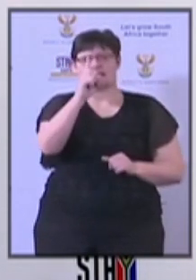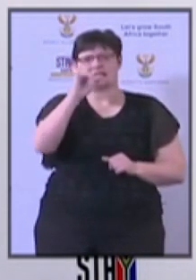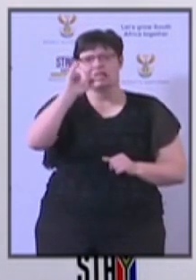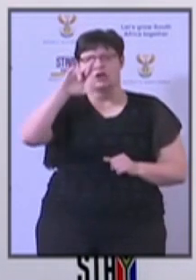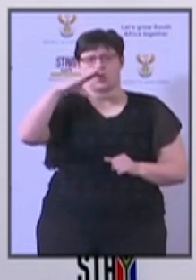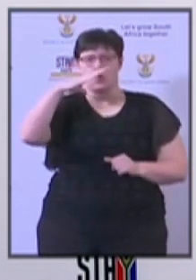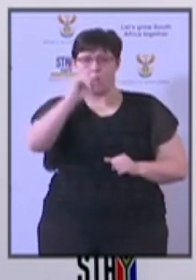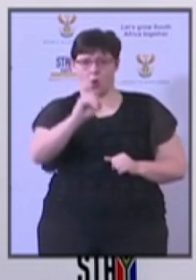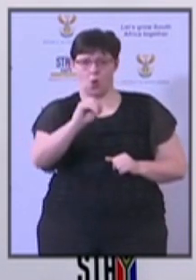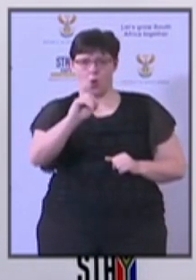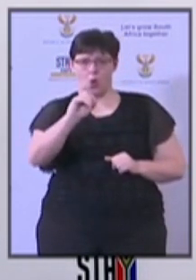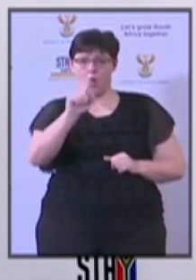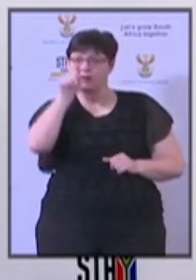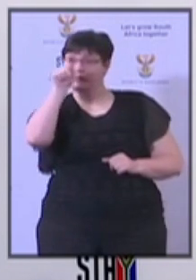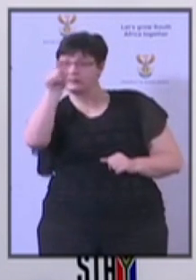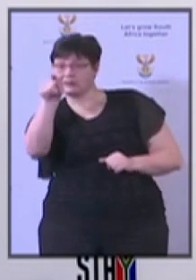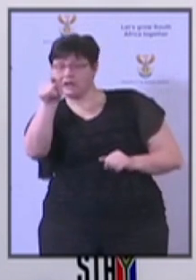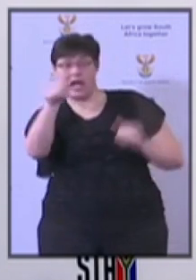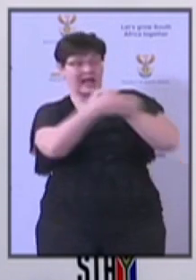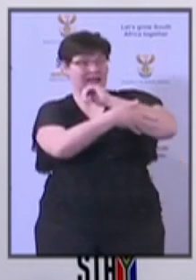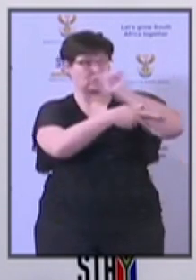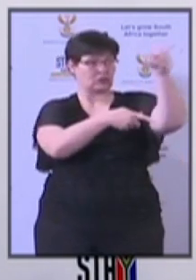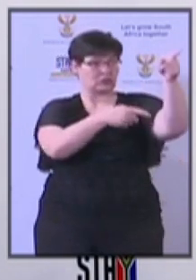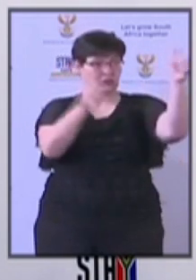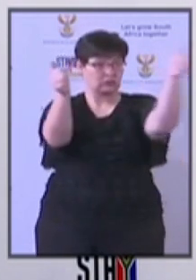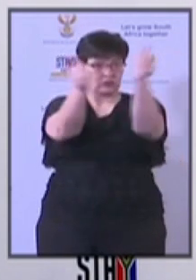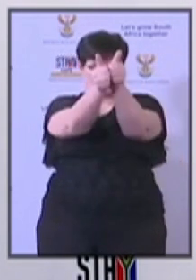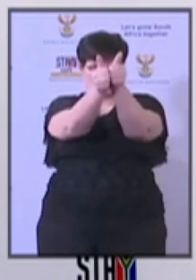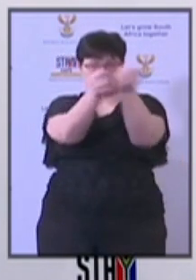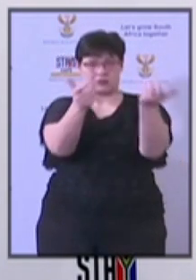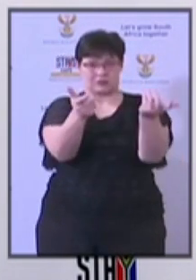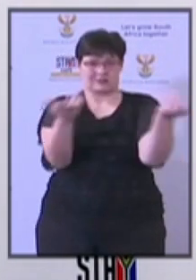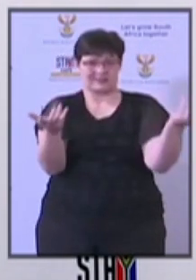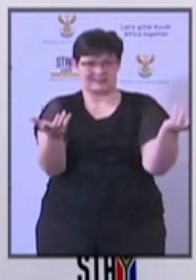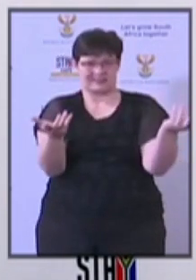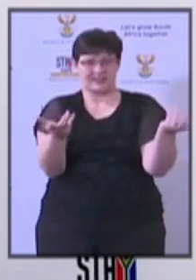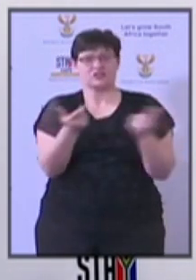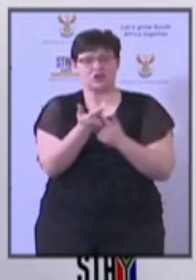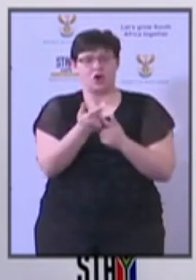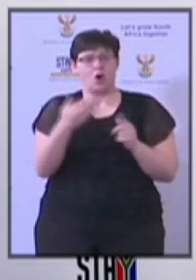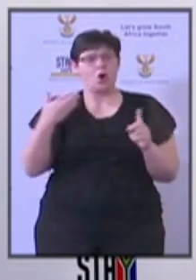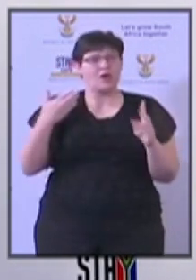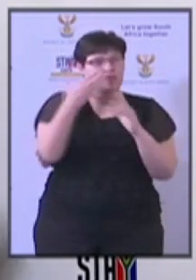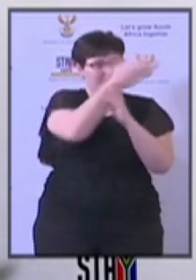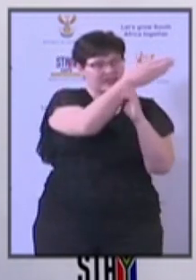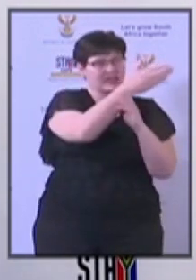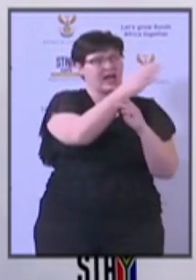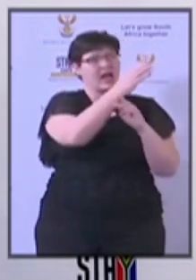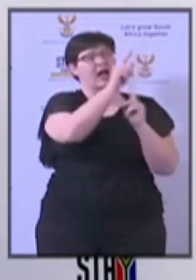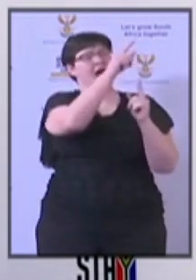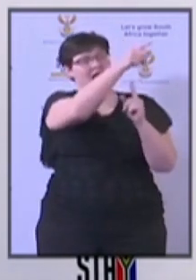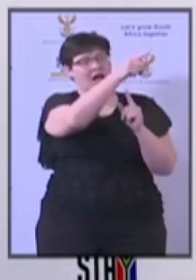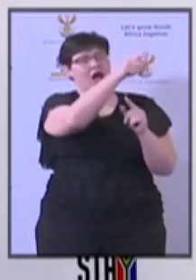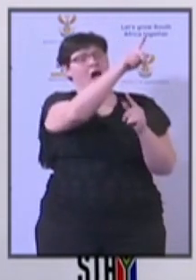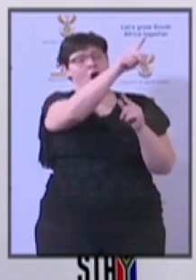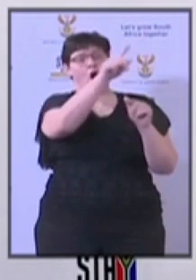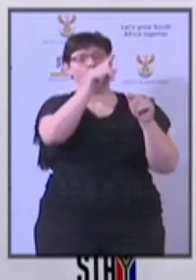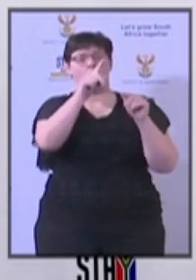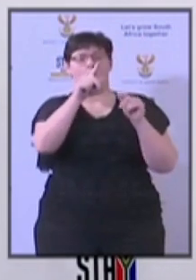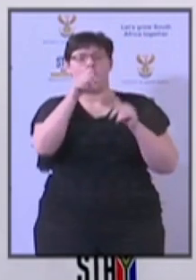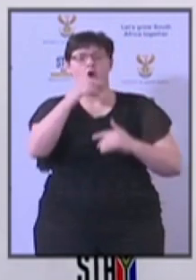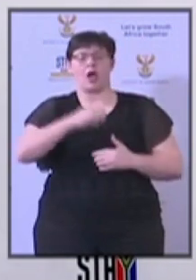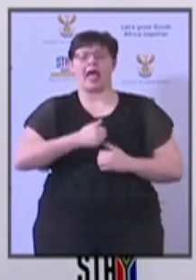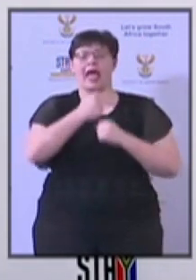in control of. Those applications still come manually via the diplomatic push, then it comes here and it